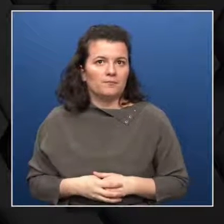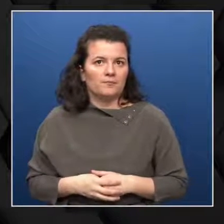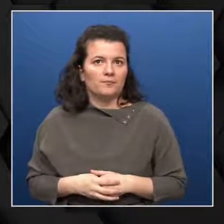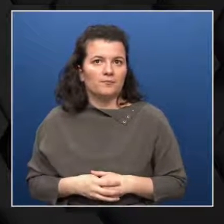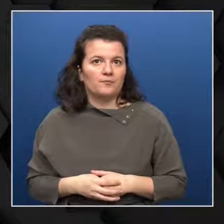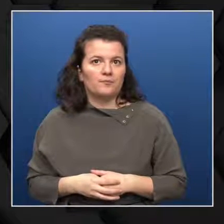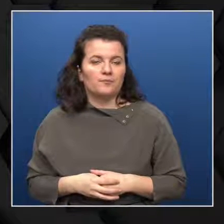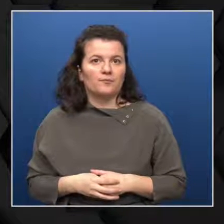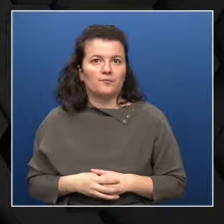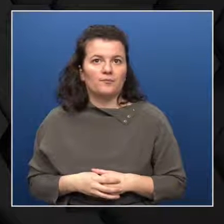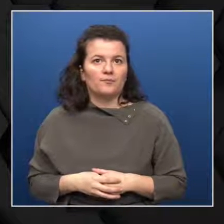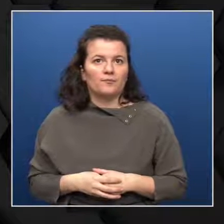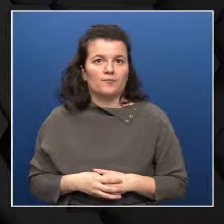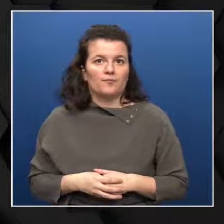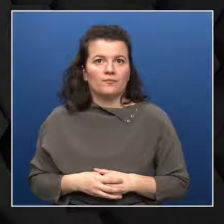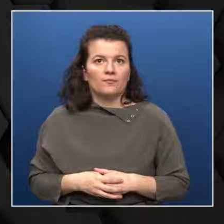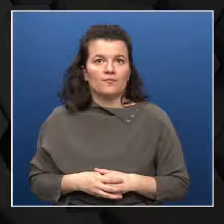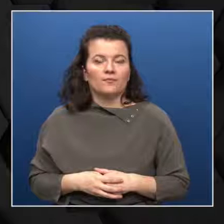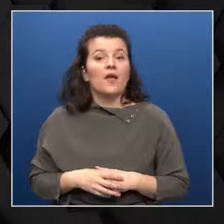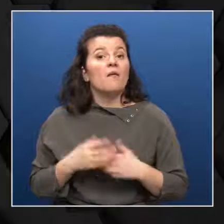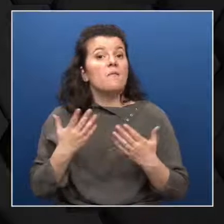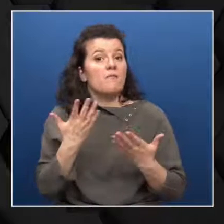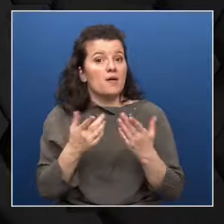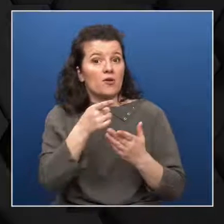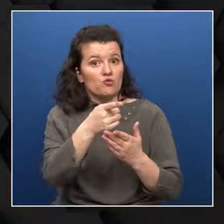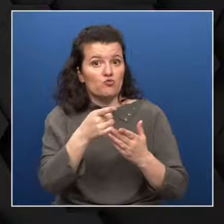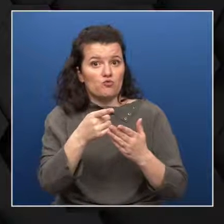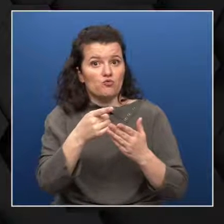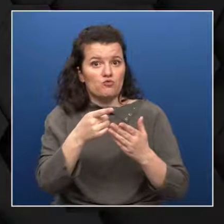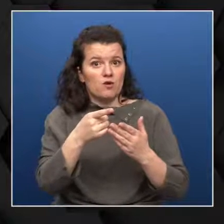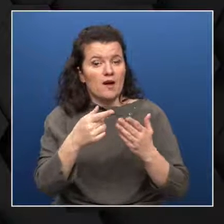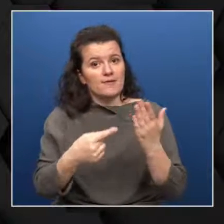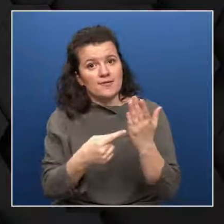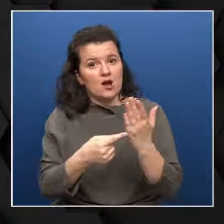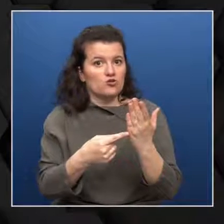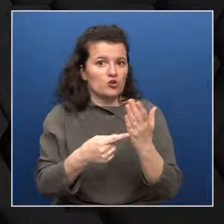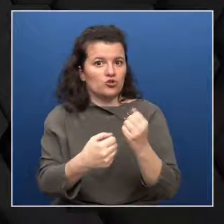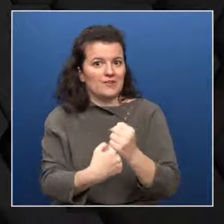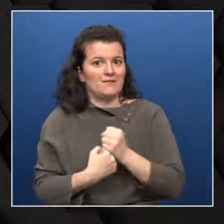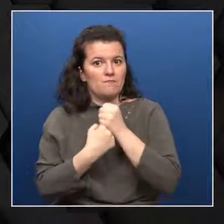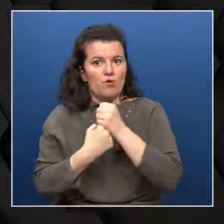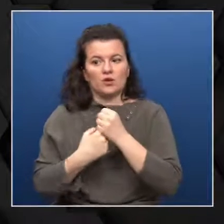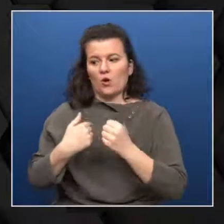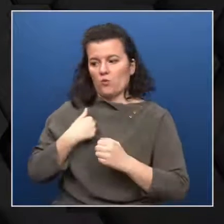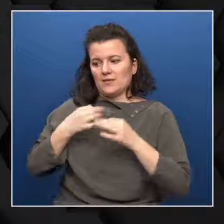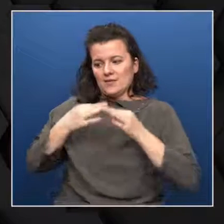system can actually support it, that the team can do it by themselves.